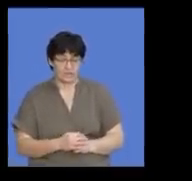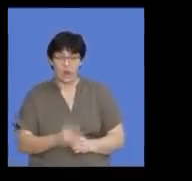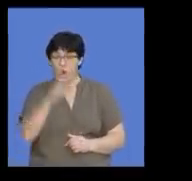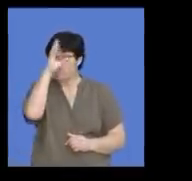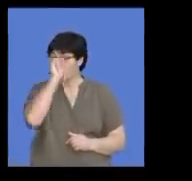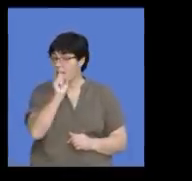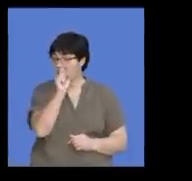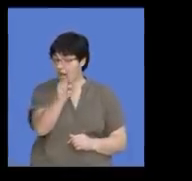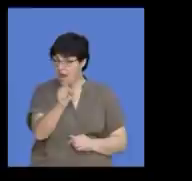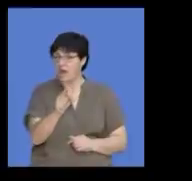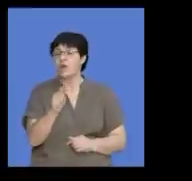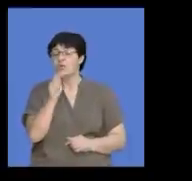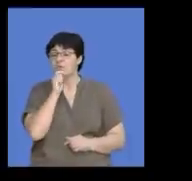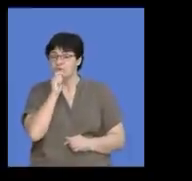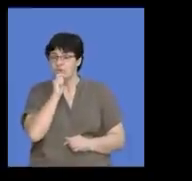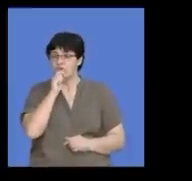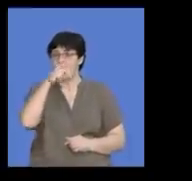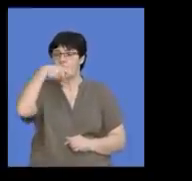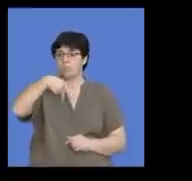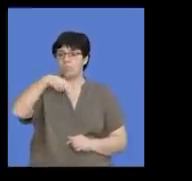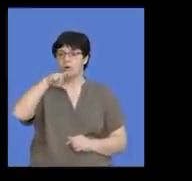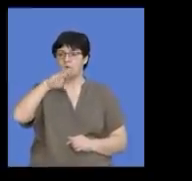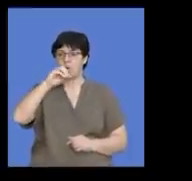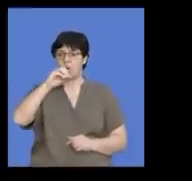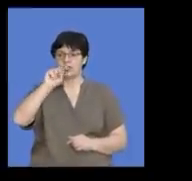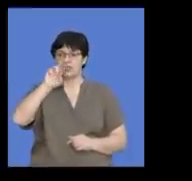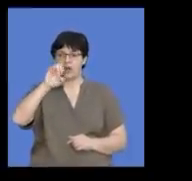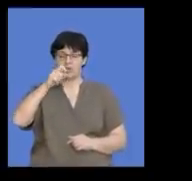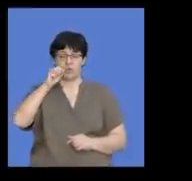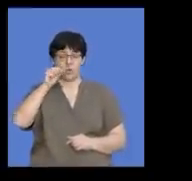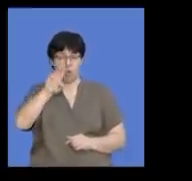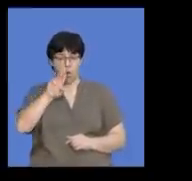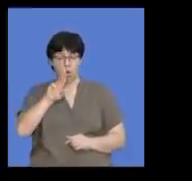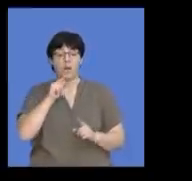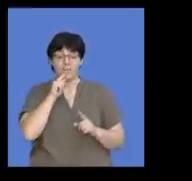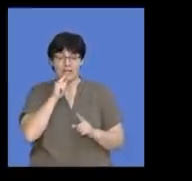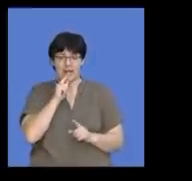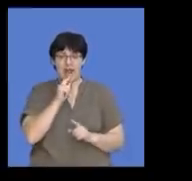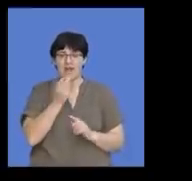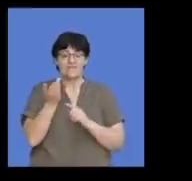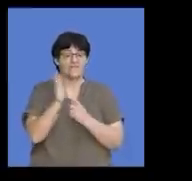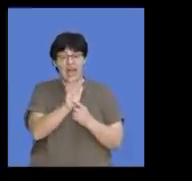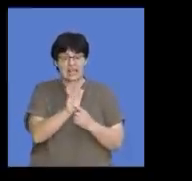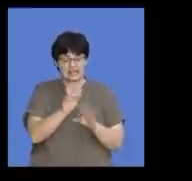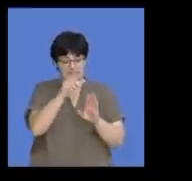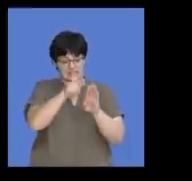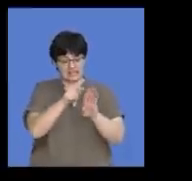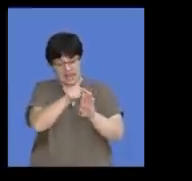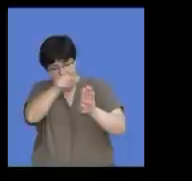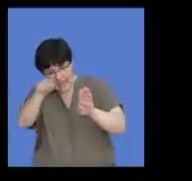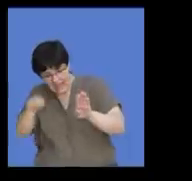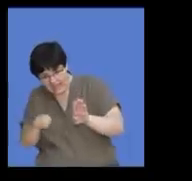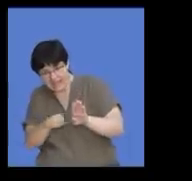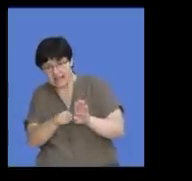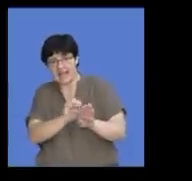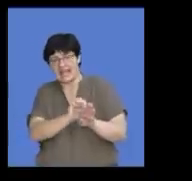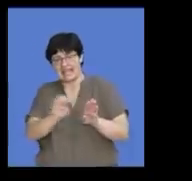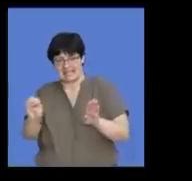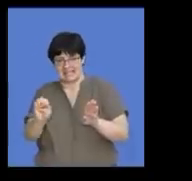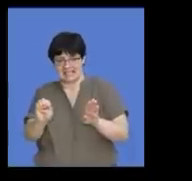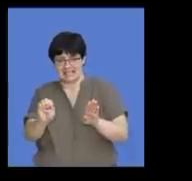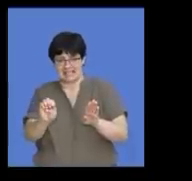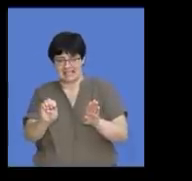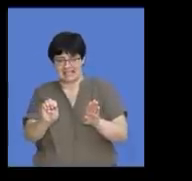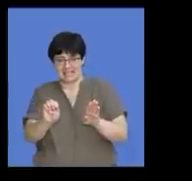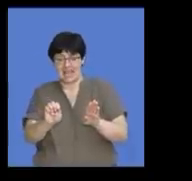Remember that when you're using a protractor, the protractor faces to the east when the second point lies to the right of